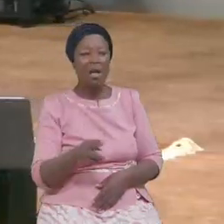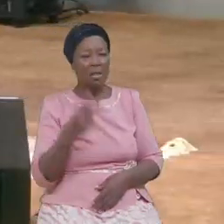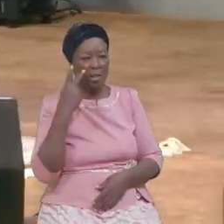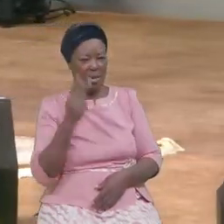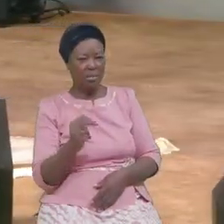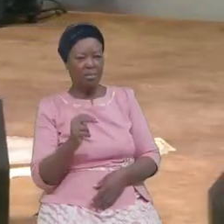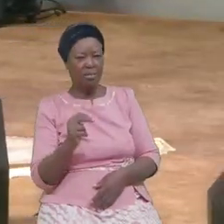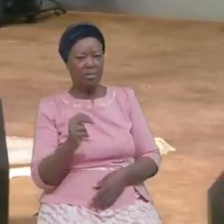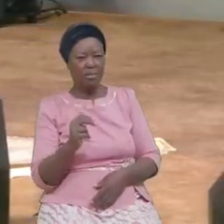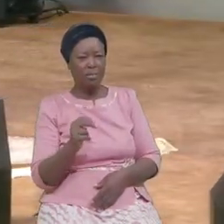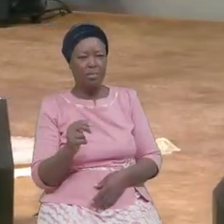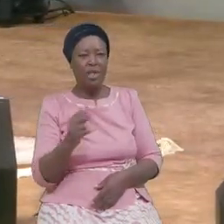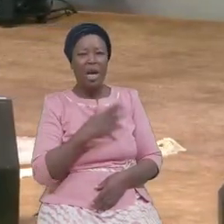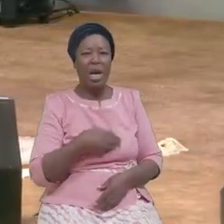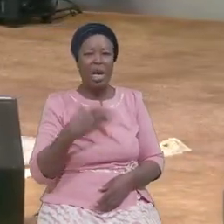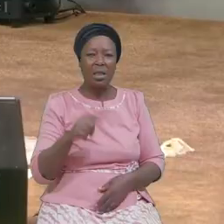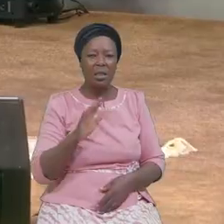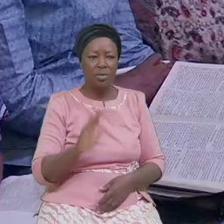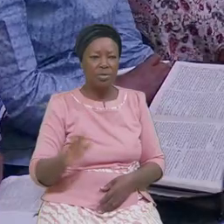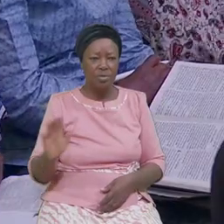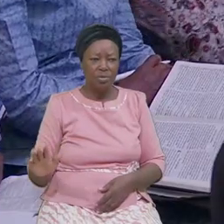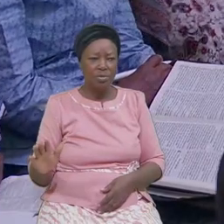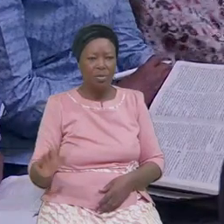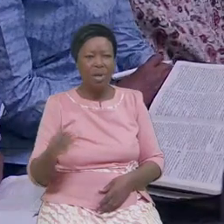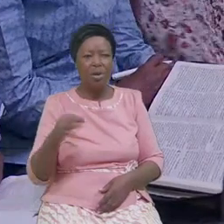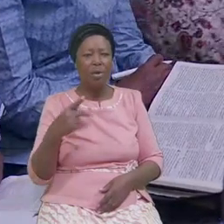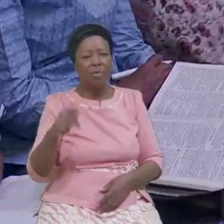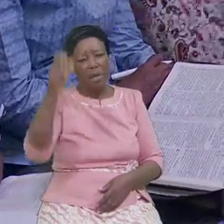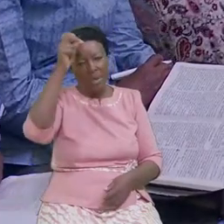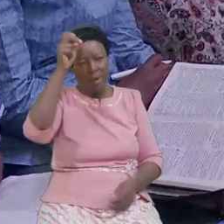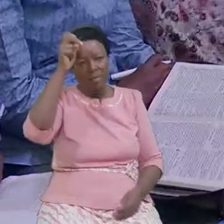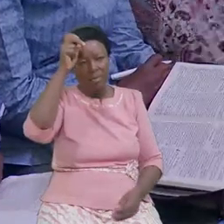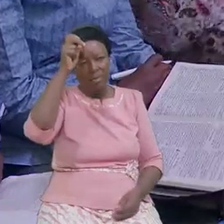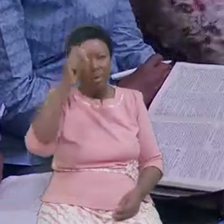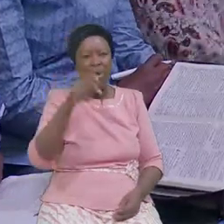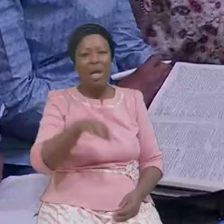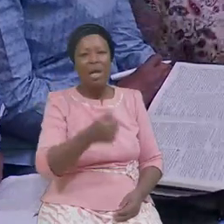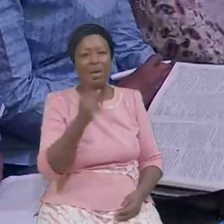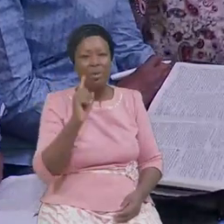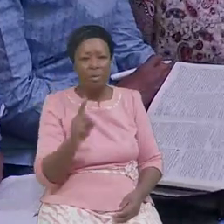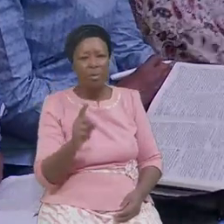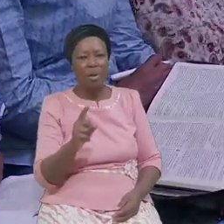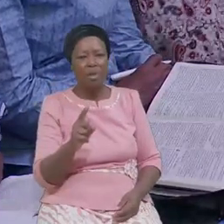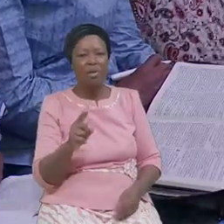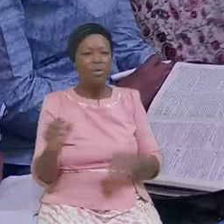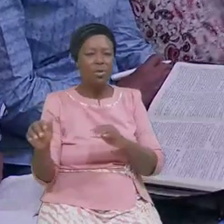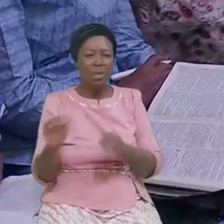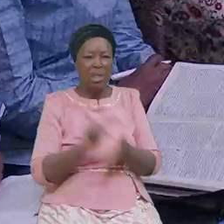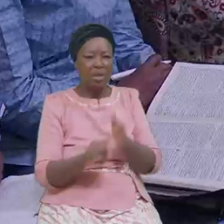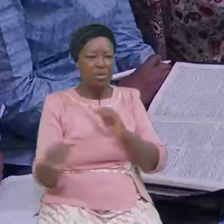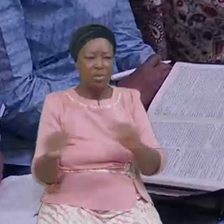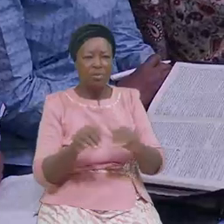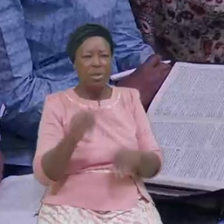manifest. And the children of the devil, whosoever doeth